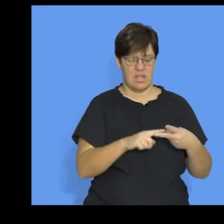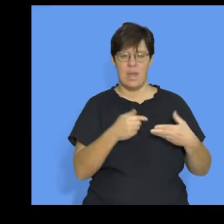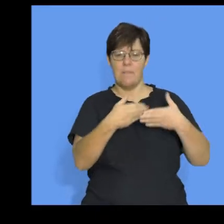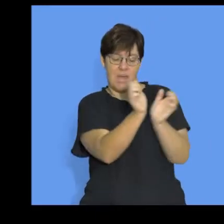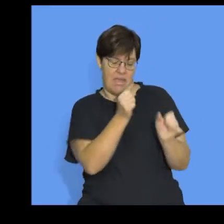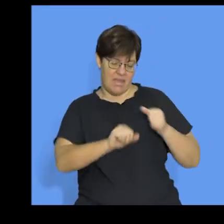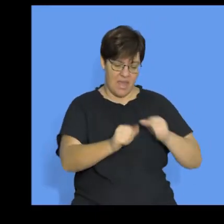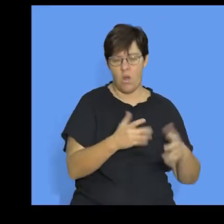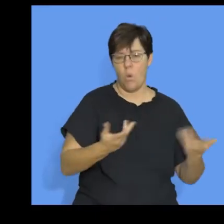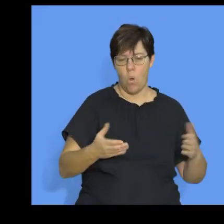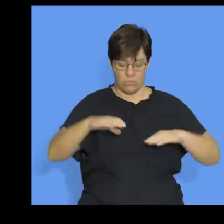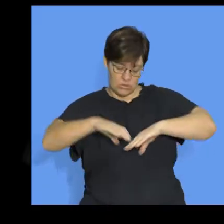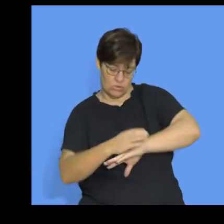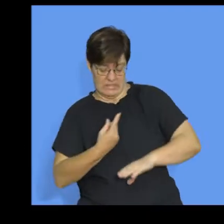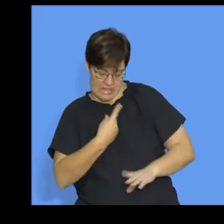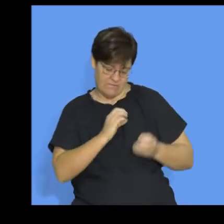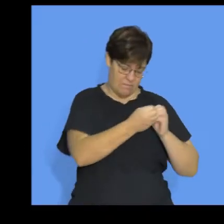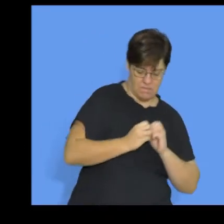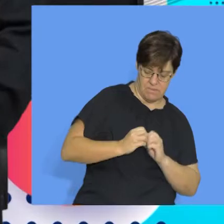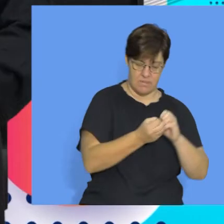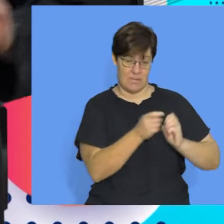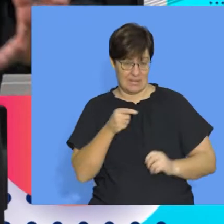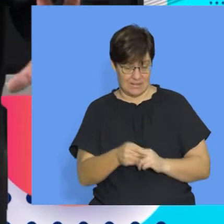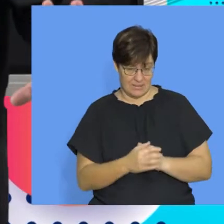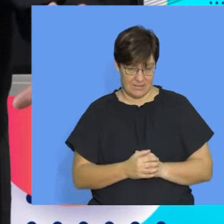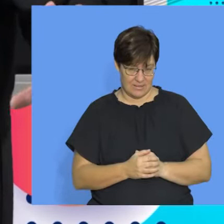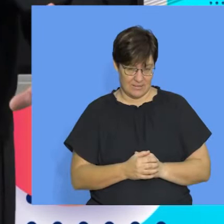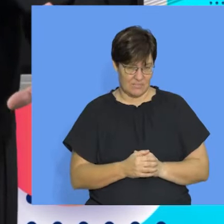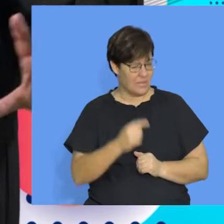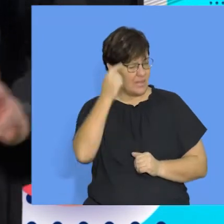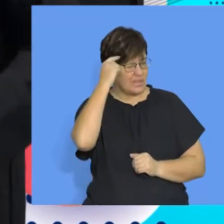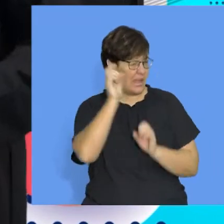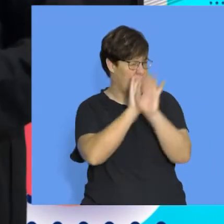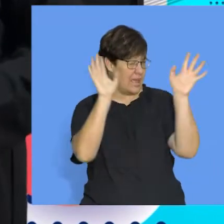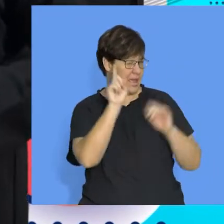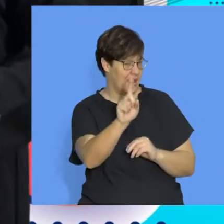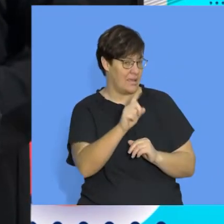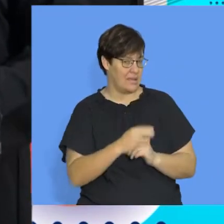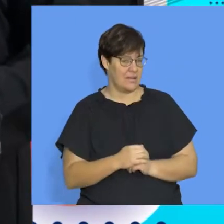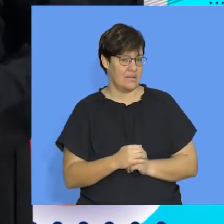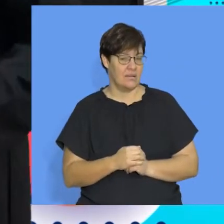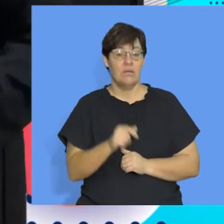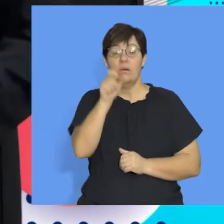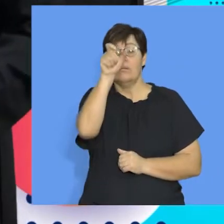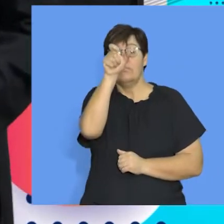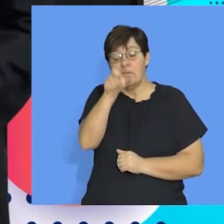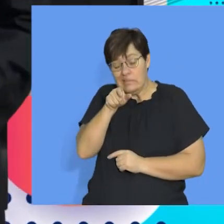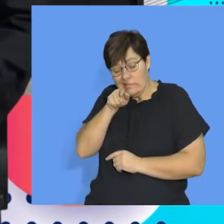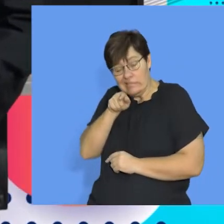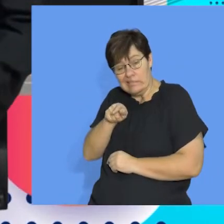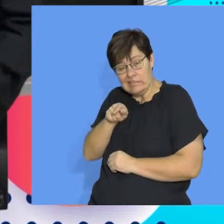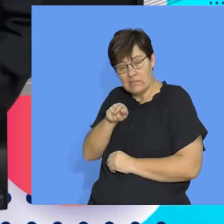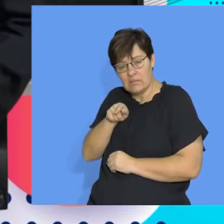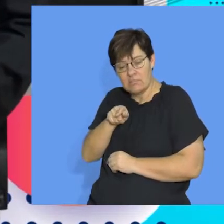the shoemakers. So think about it. Just think about this for a moment. A person who is cleaning